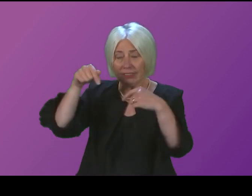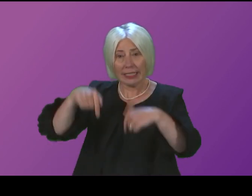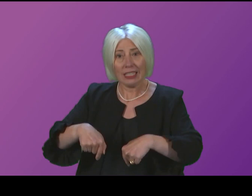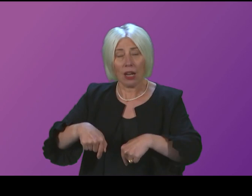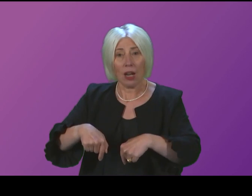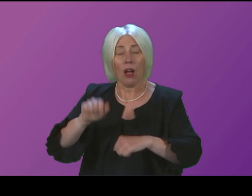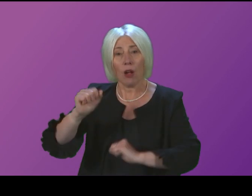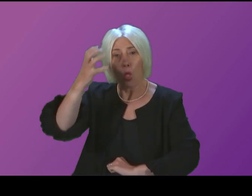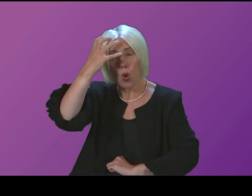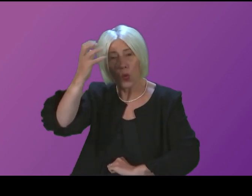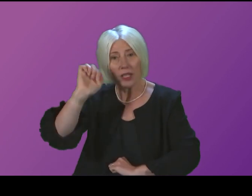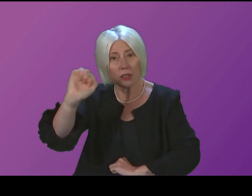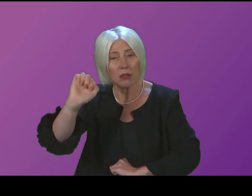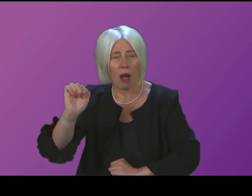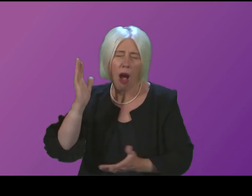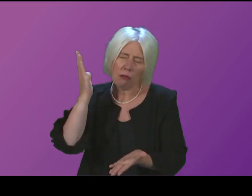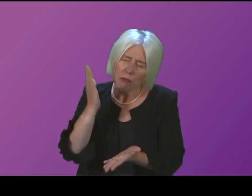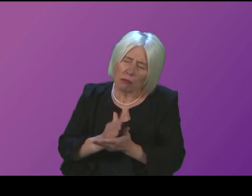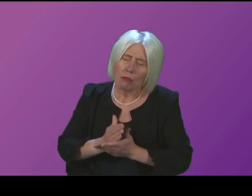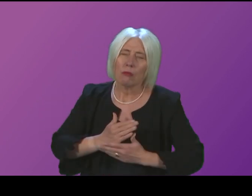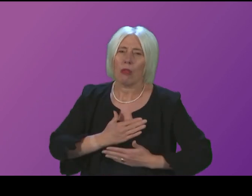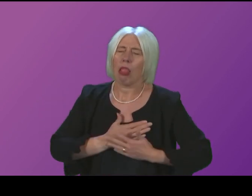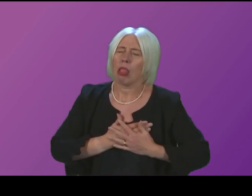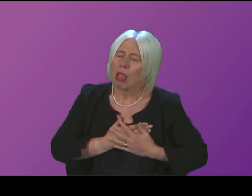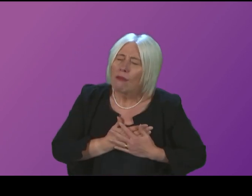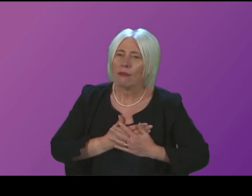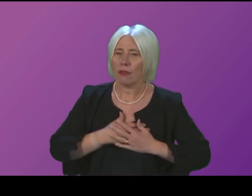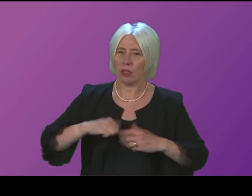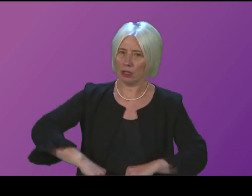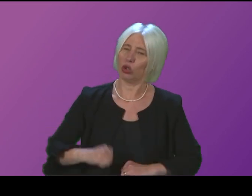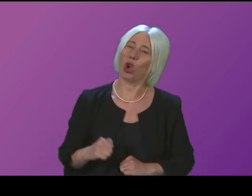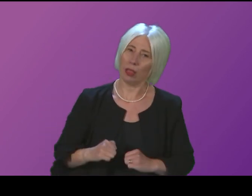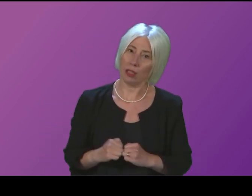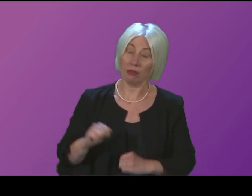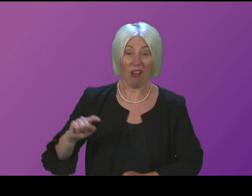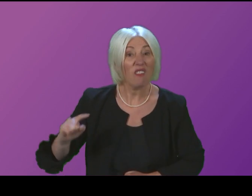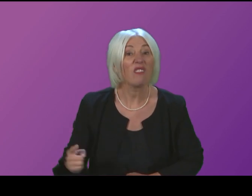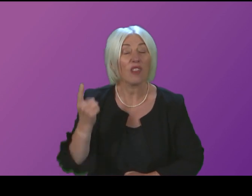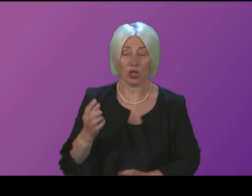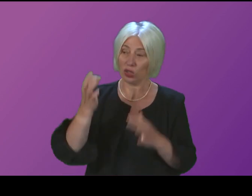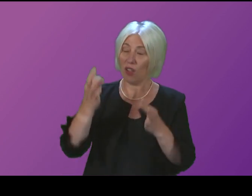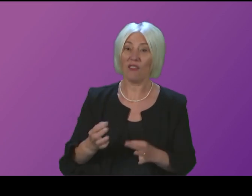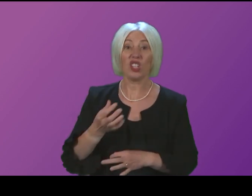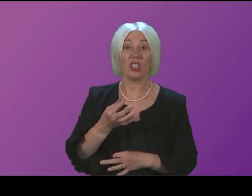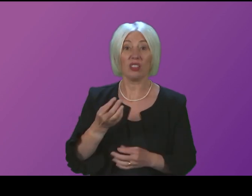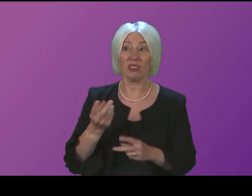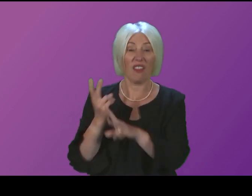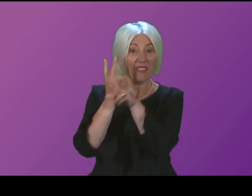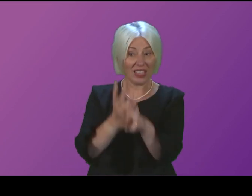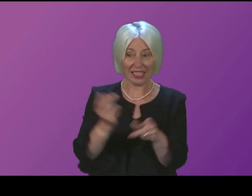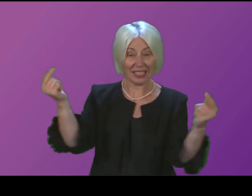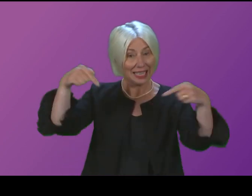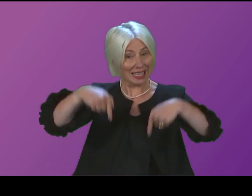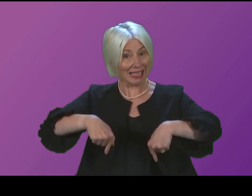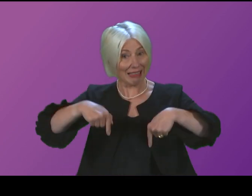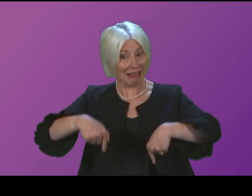was the Queen's genuine love of Scotland. Indeed, her first official visit was here in Scotland when she opened